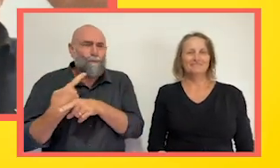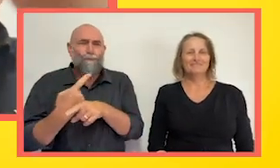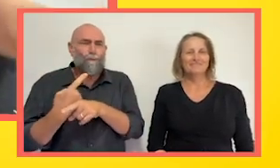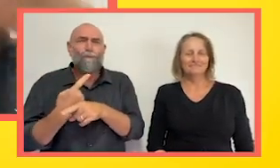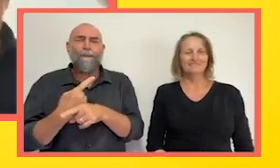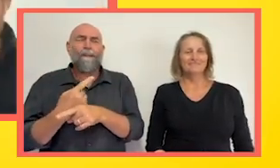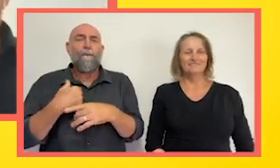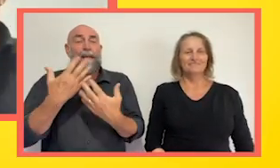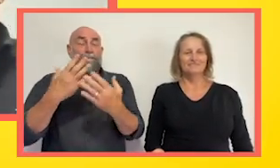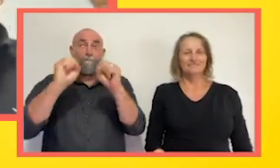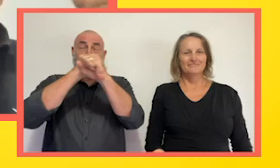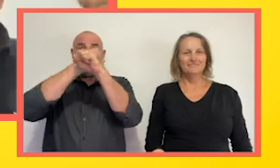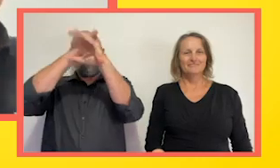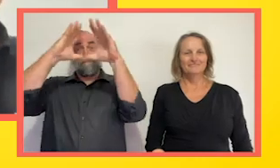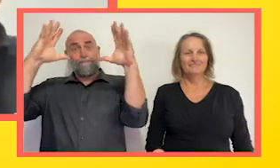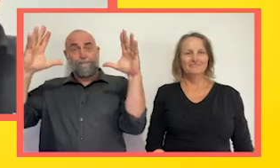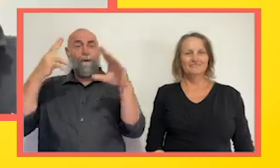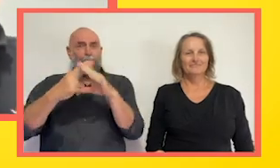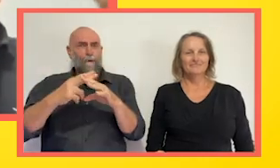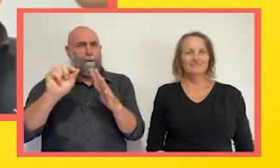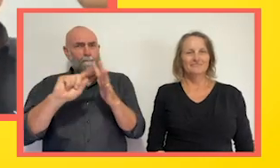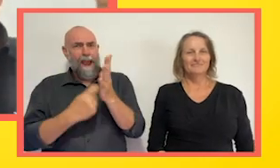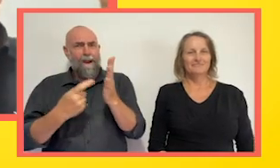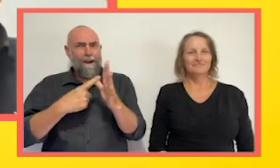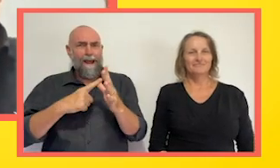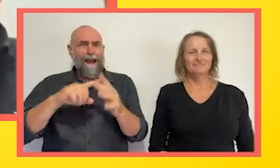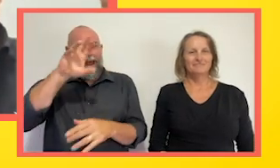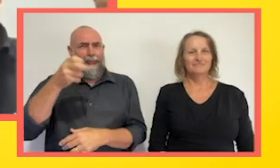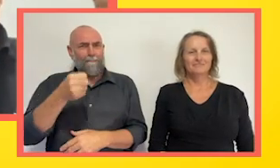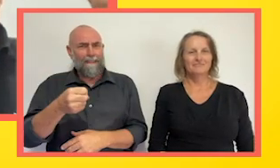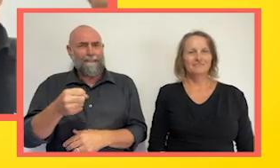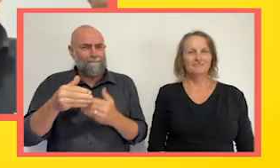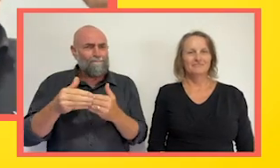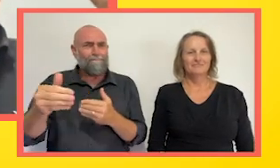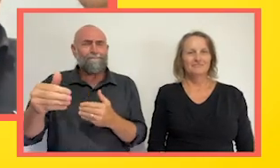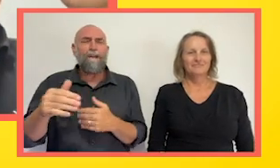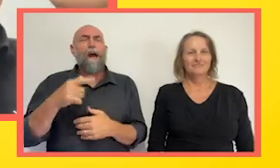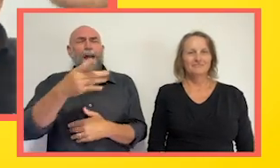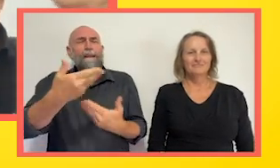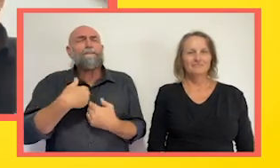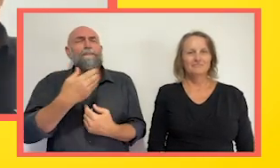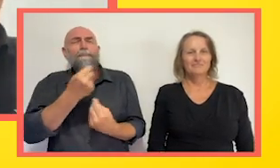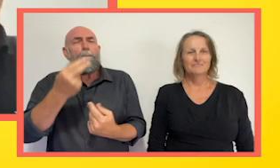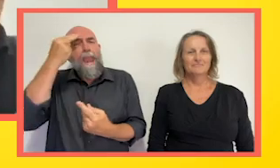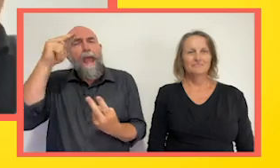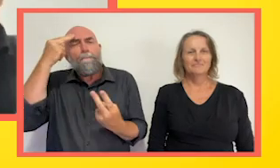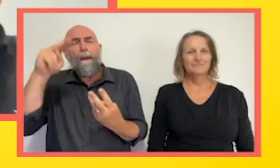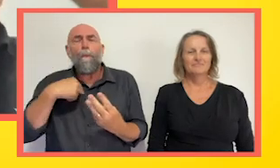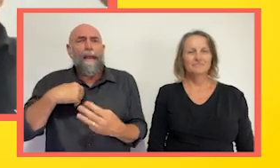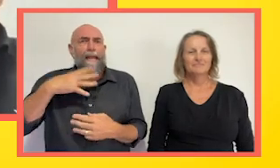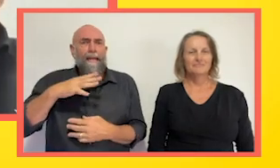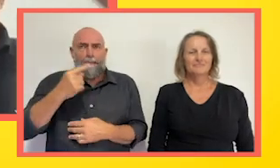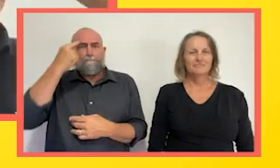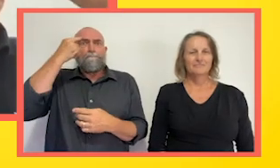that we give a complete picture of the Paralympic movement. Can you throw out a few names that we need to be looking out for in an international perspective,